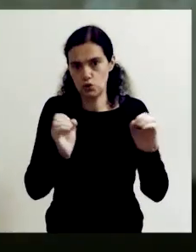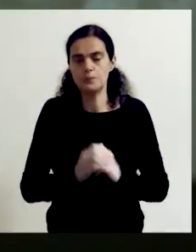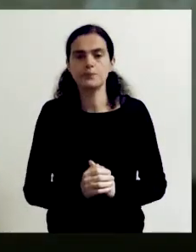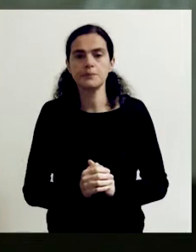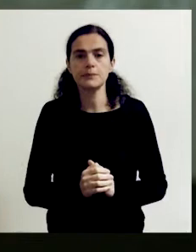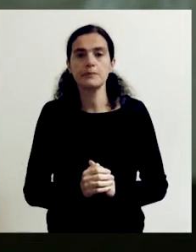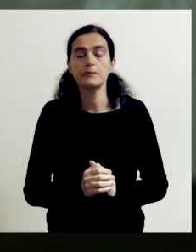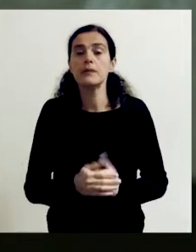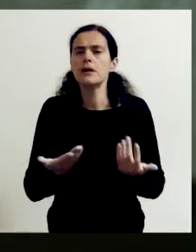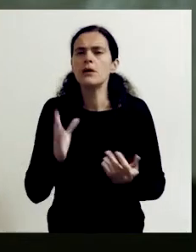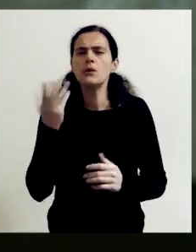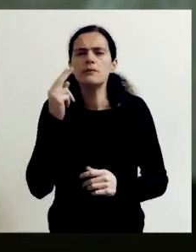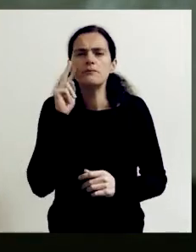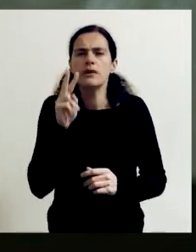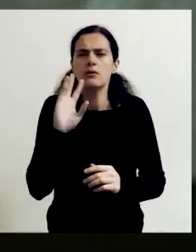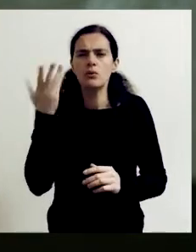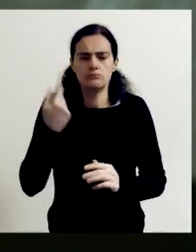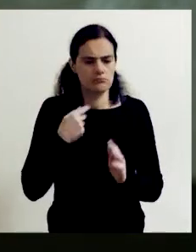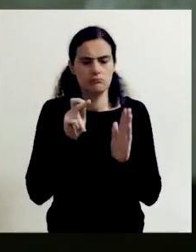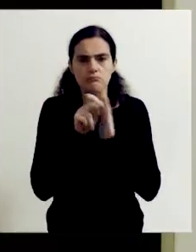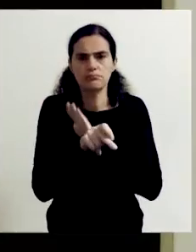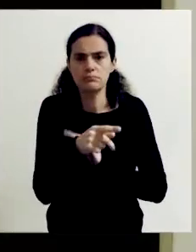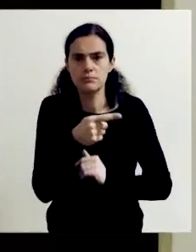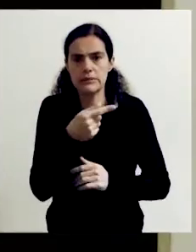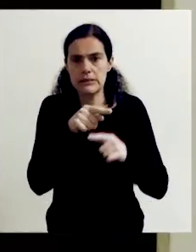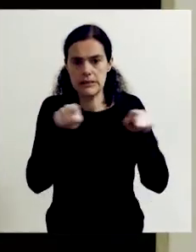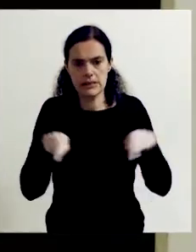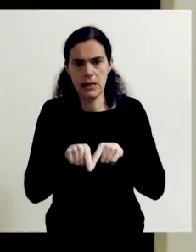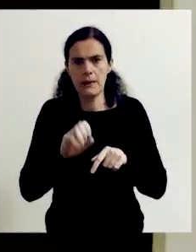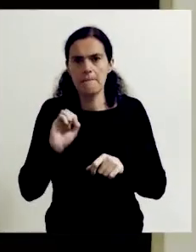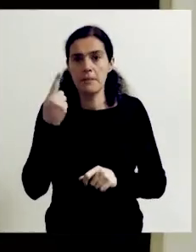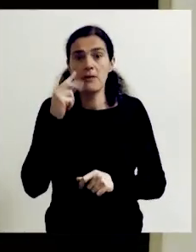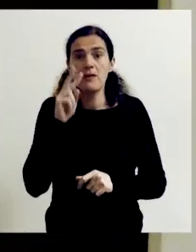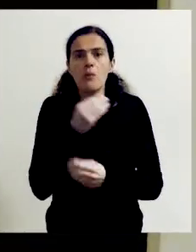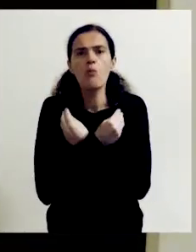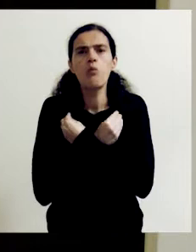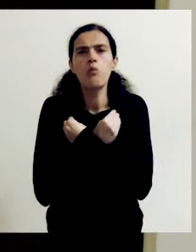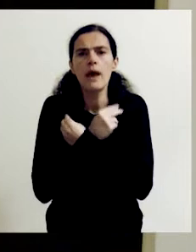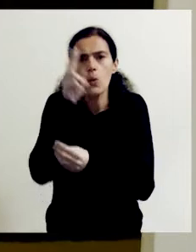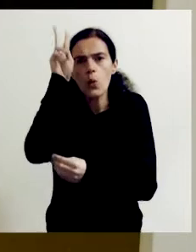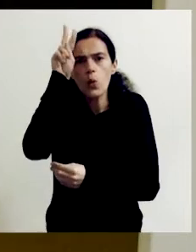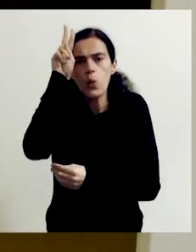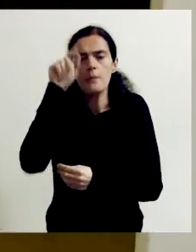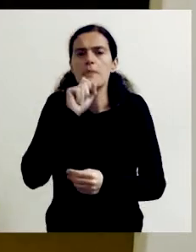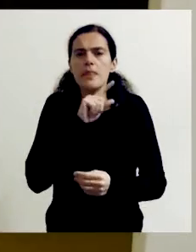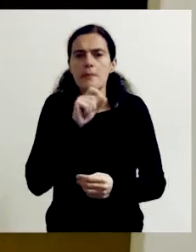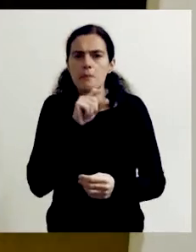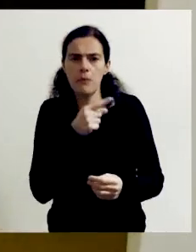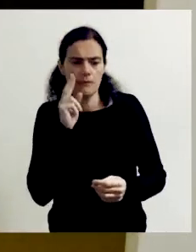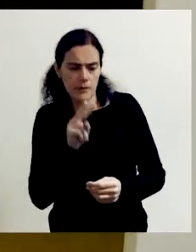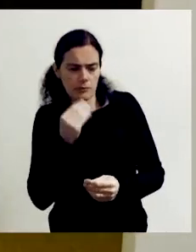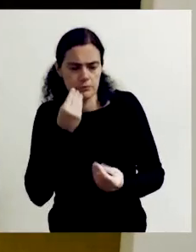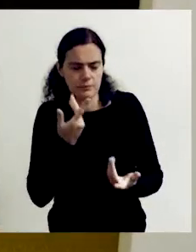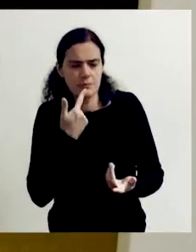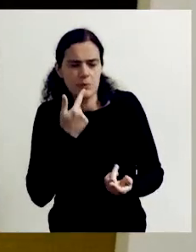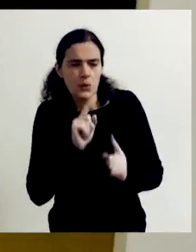History. So what do you see when you enter this room? First, you see a stuffed rabbit. Feel free to interpret the